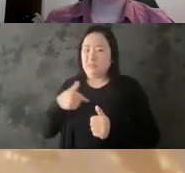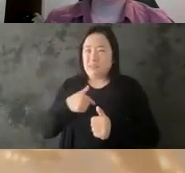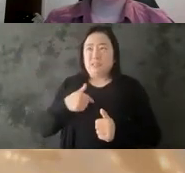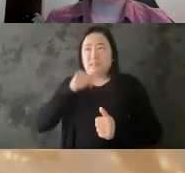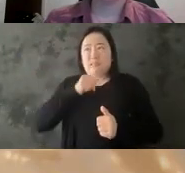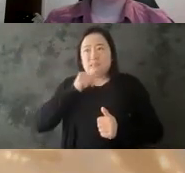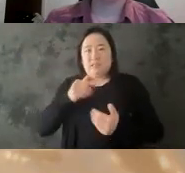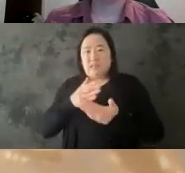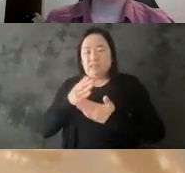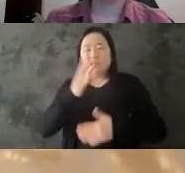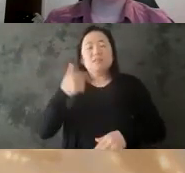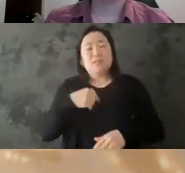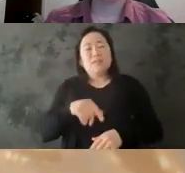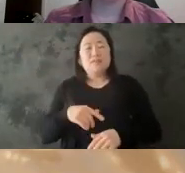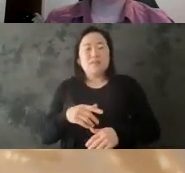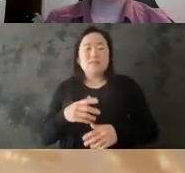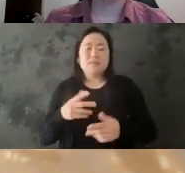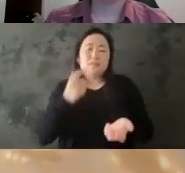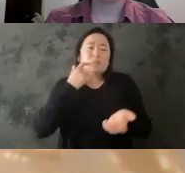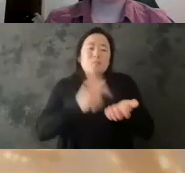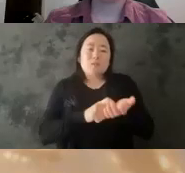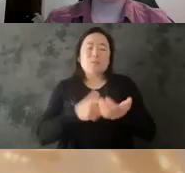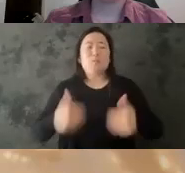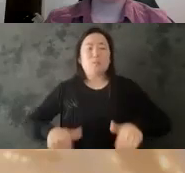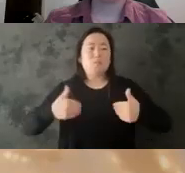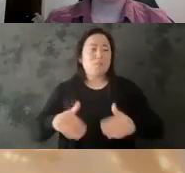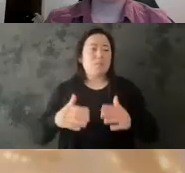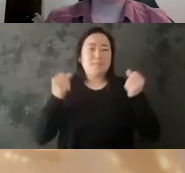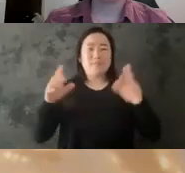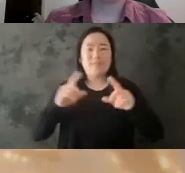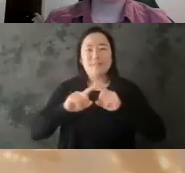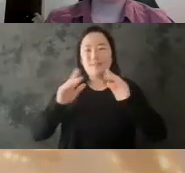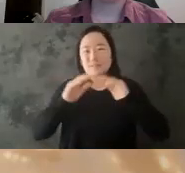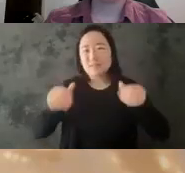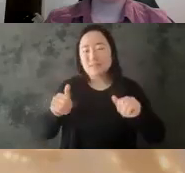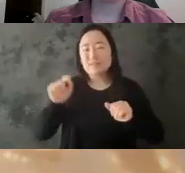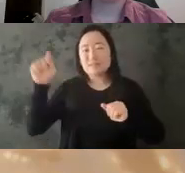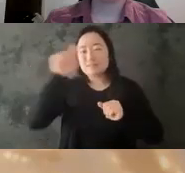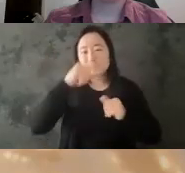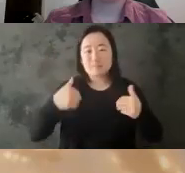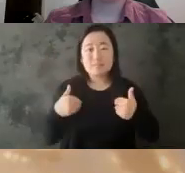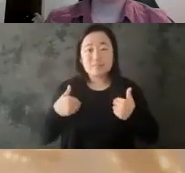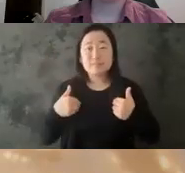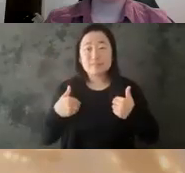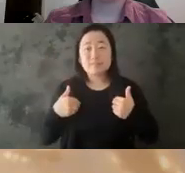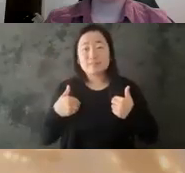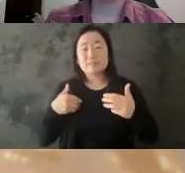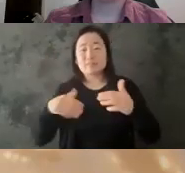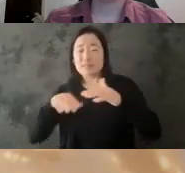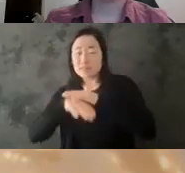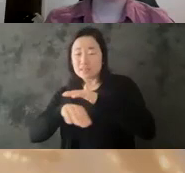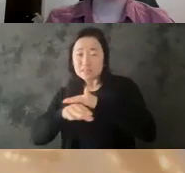and acknowledging a lot of work that different systems in place that are accessible